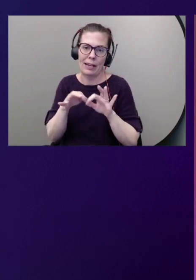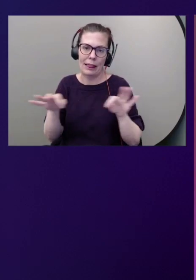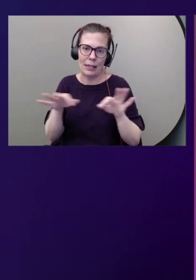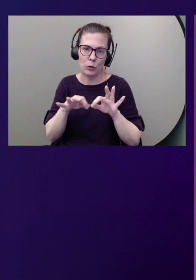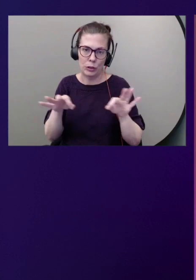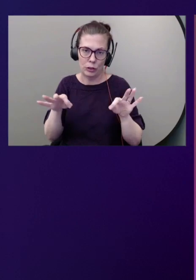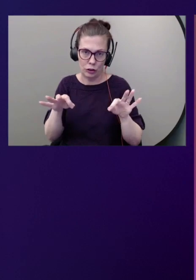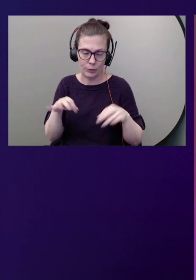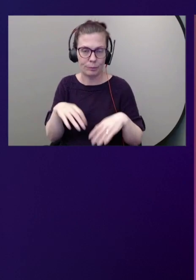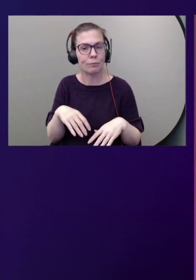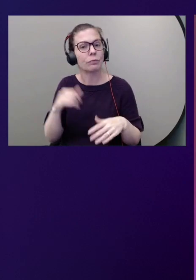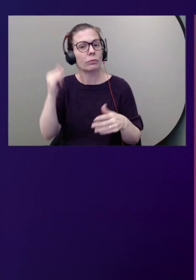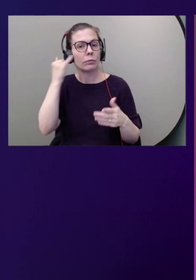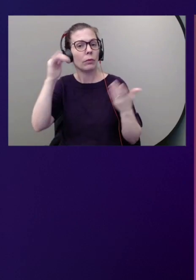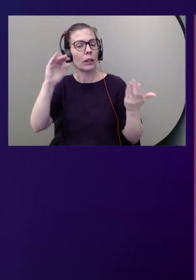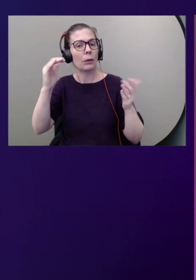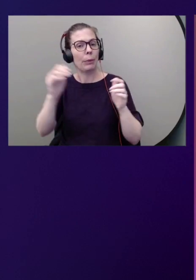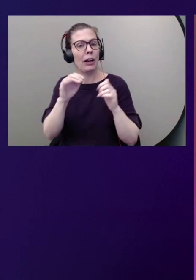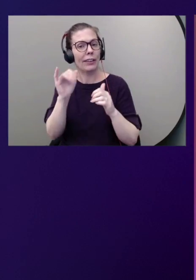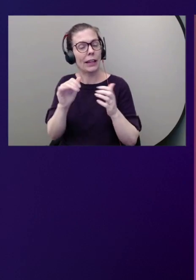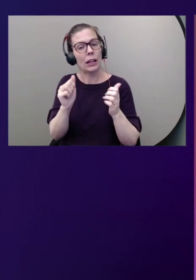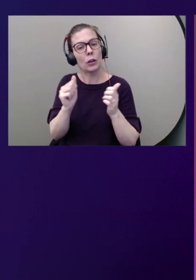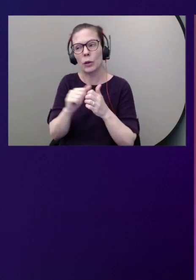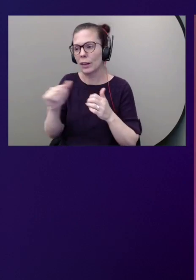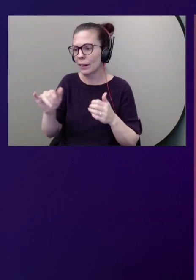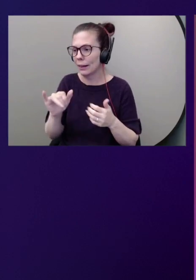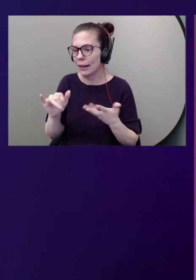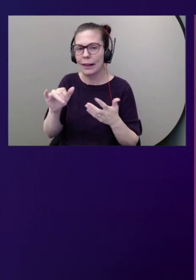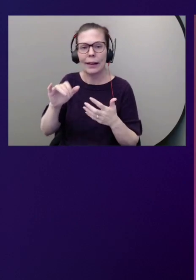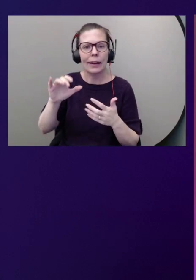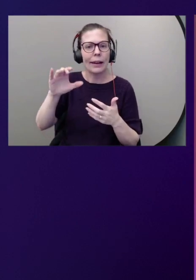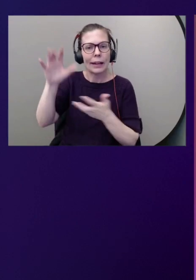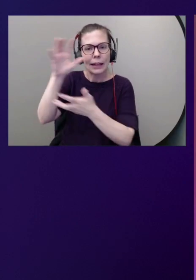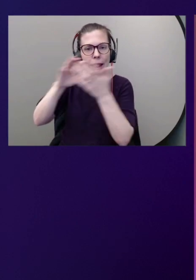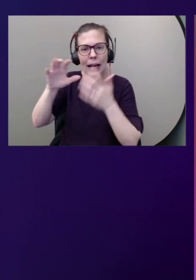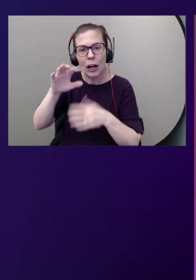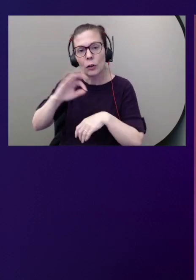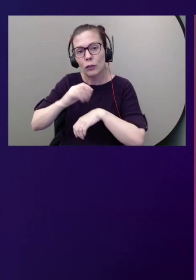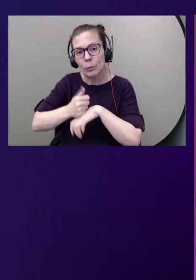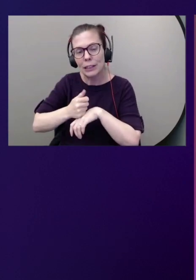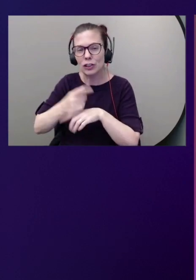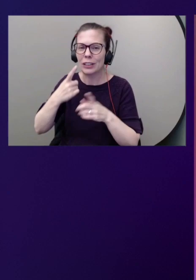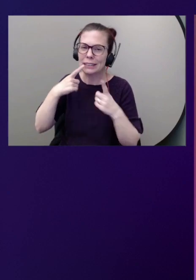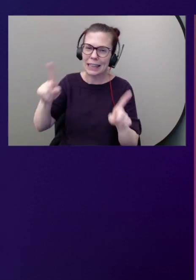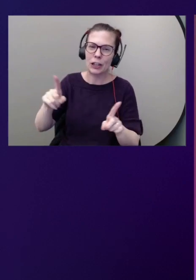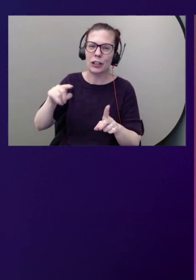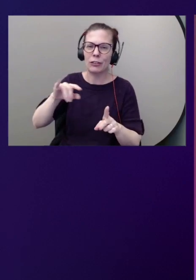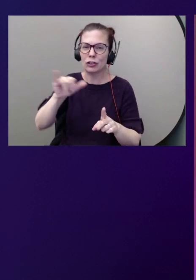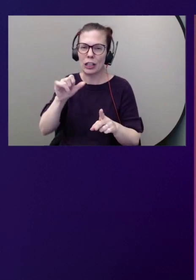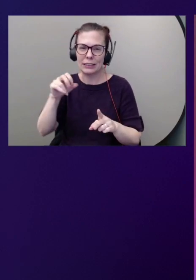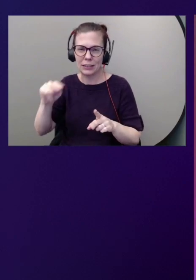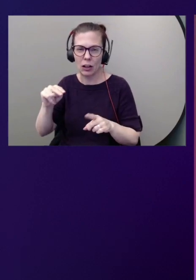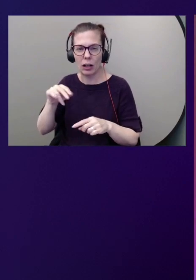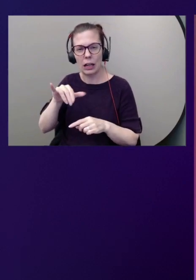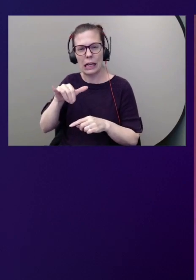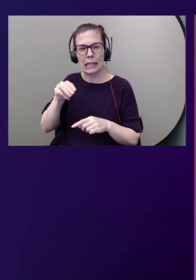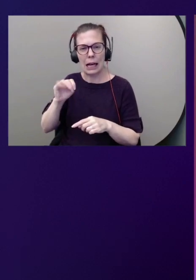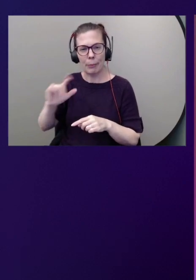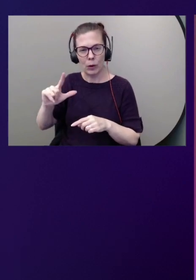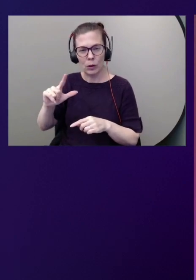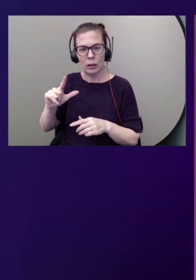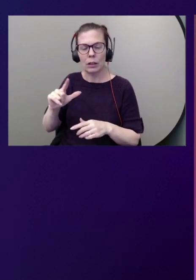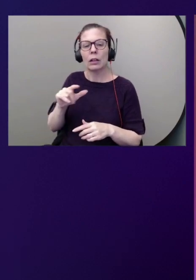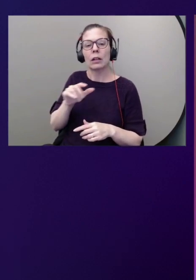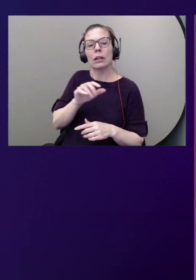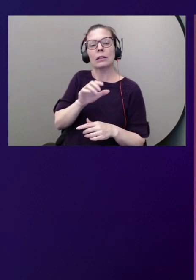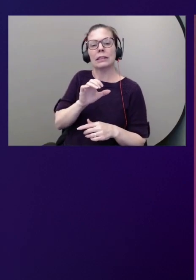you compare that with something like CloudFormation, where it's a declarative, it's JSON and YAML. CDK is kind of an abstraction layer